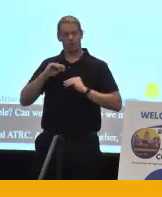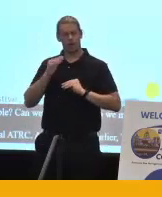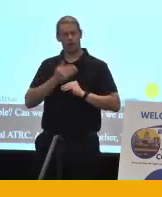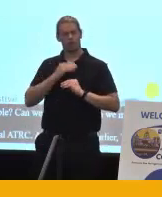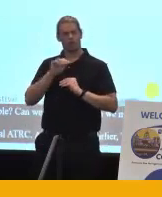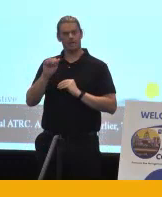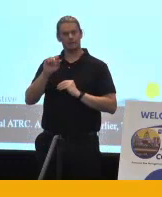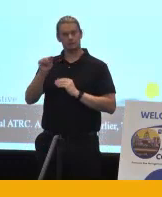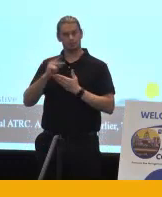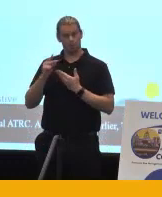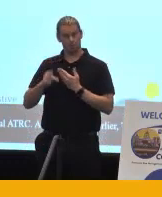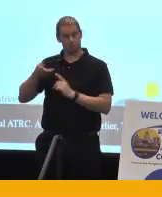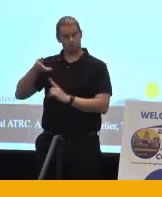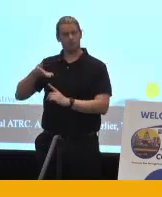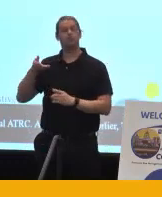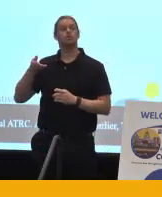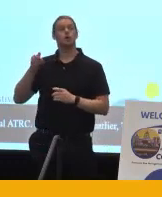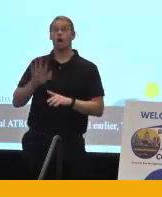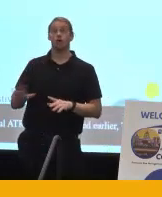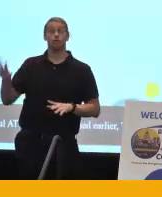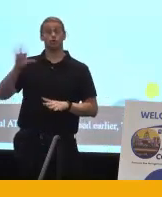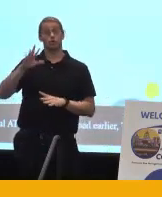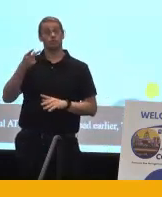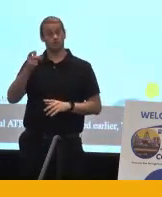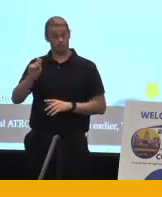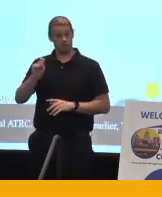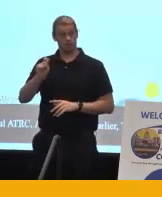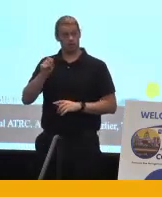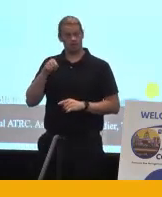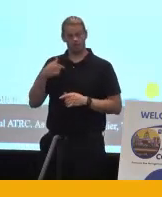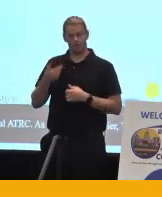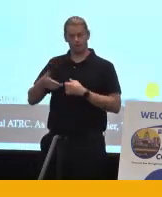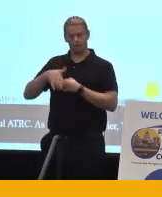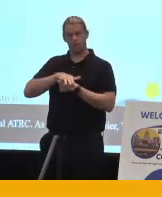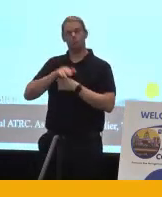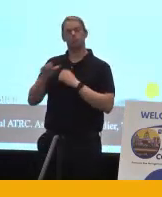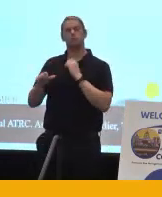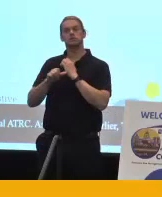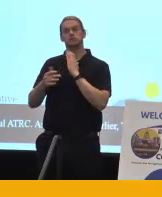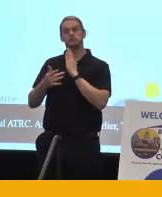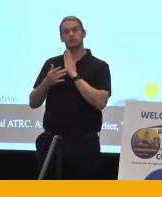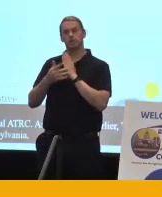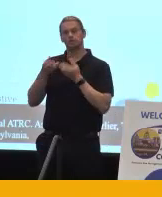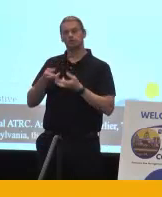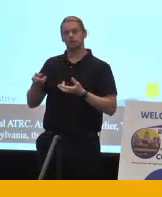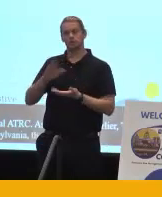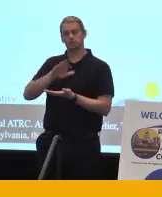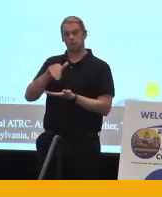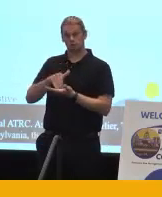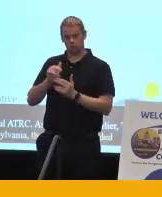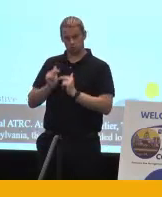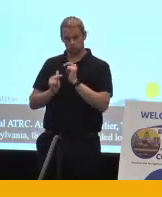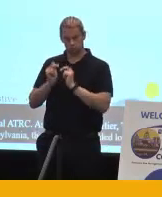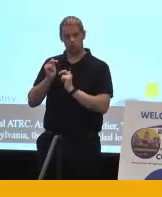In that, across the state of Pennsylvania, there are what's called local assistive technology resource centers. Within